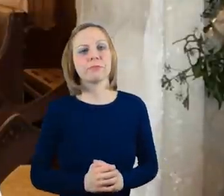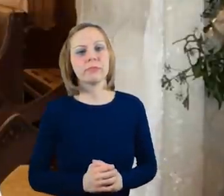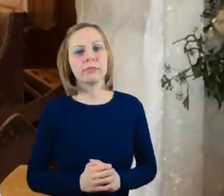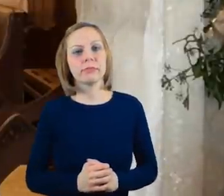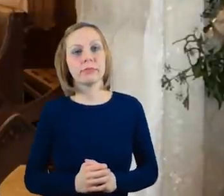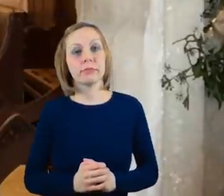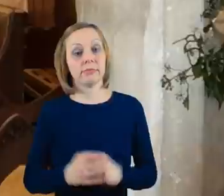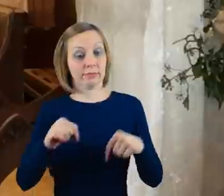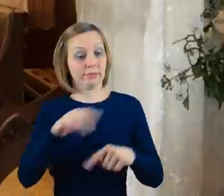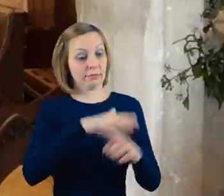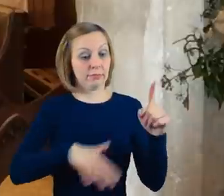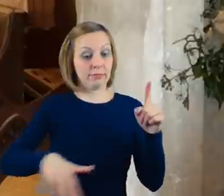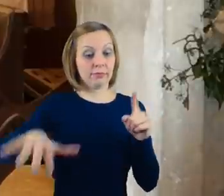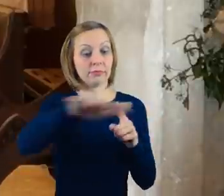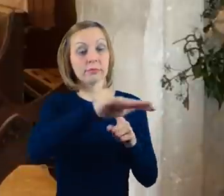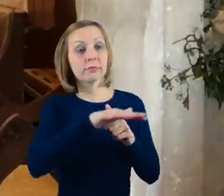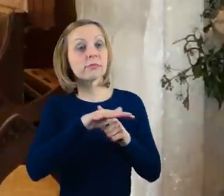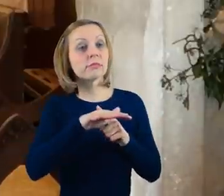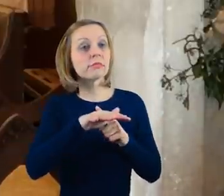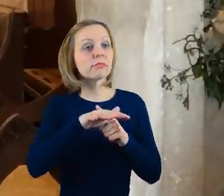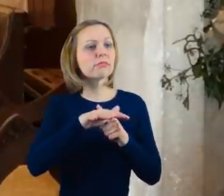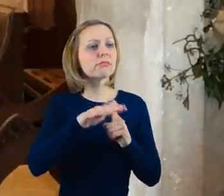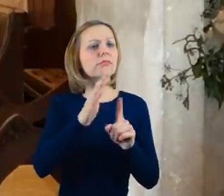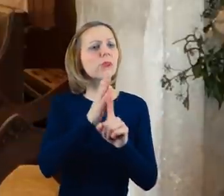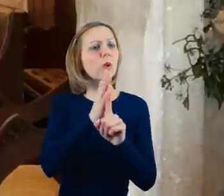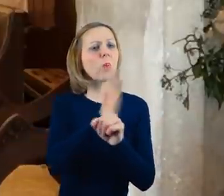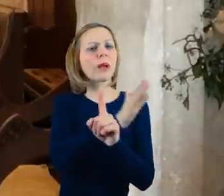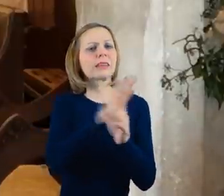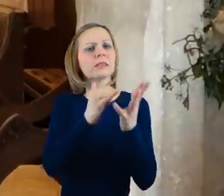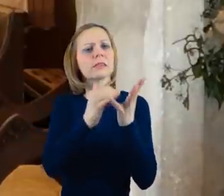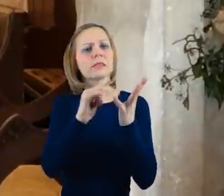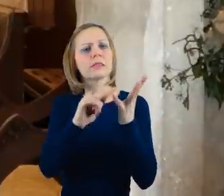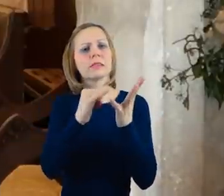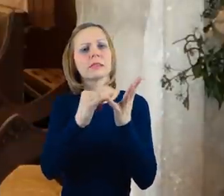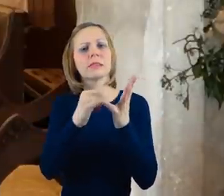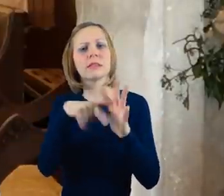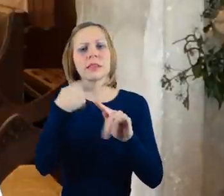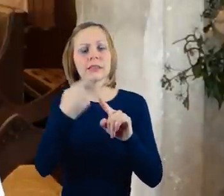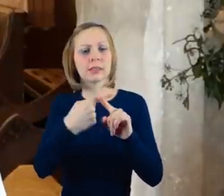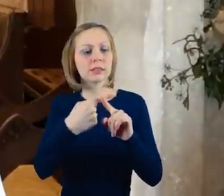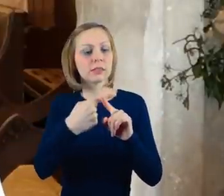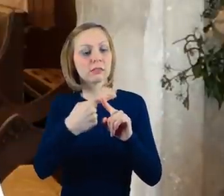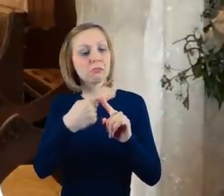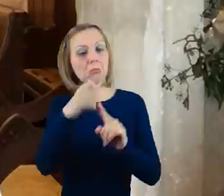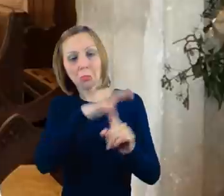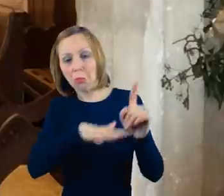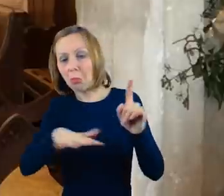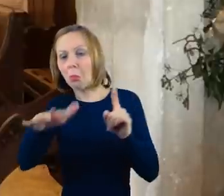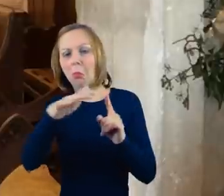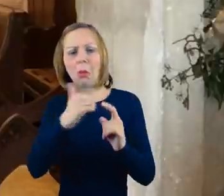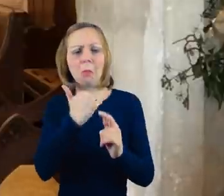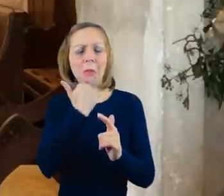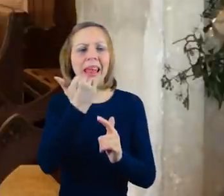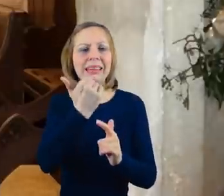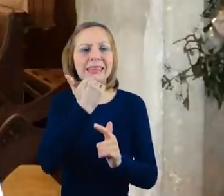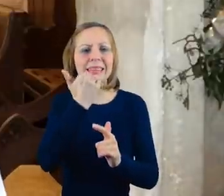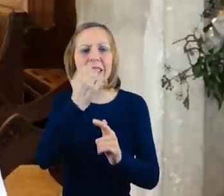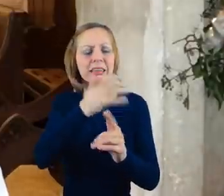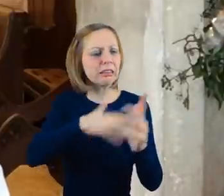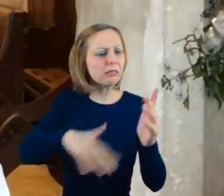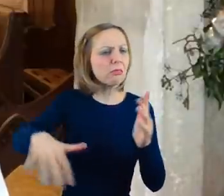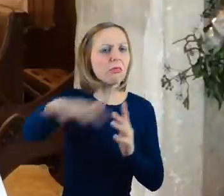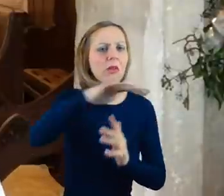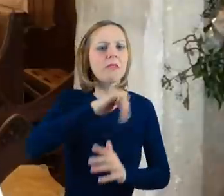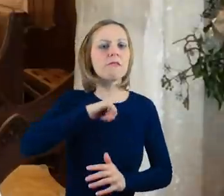Where we are in the South Downs, not far from Chichester in West Sussex, we are never more than a few metres away from land